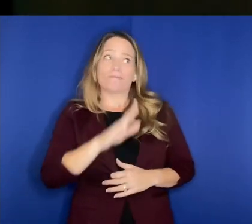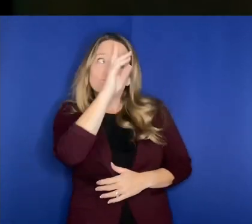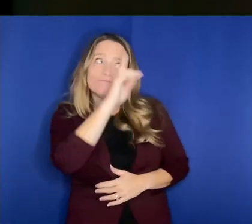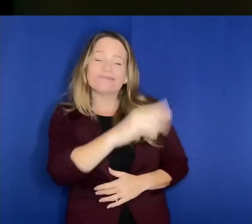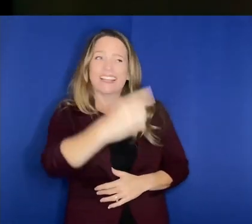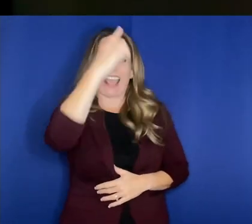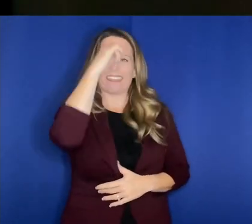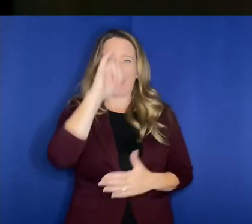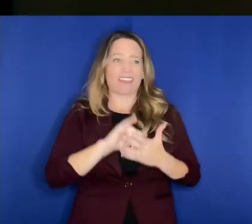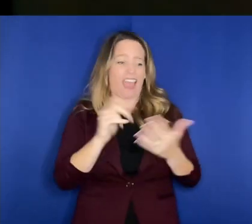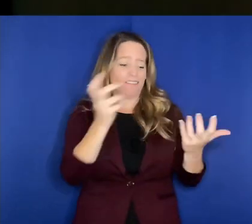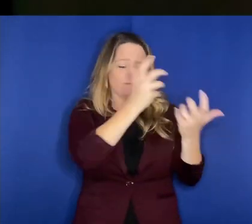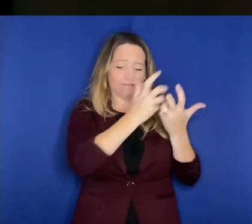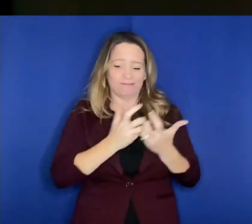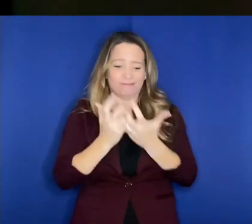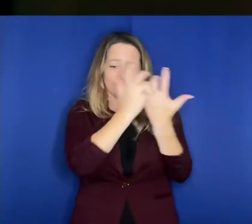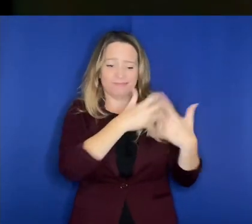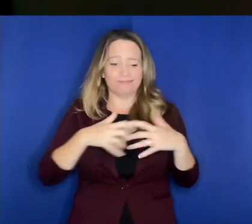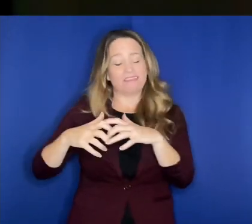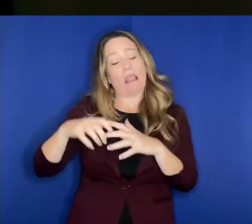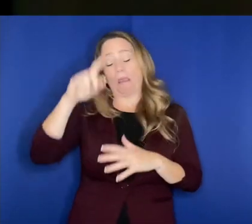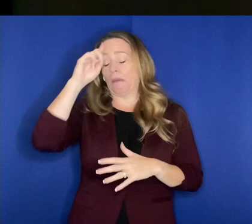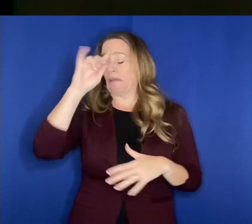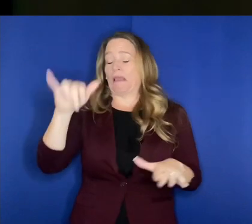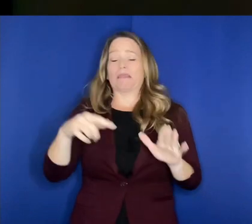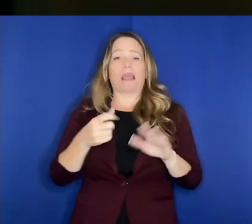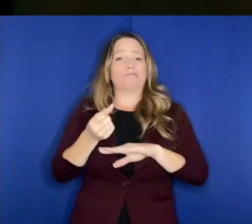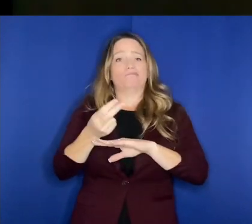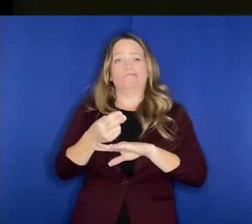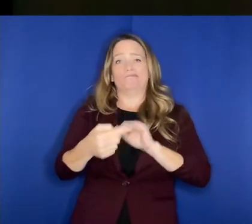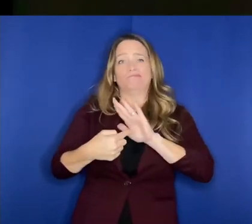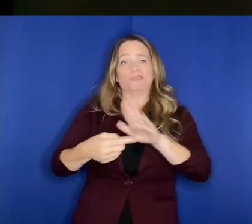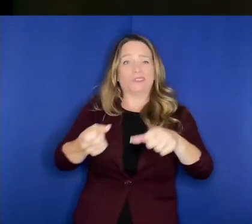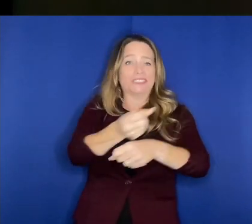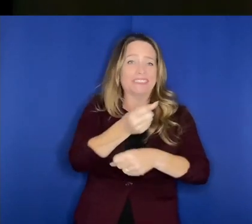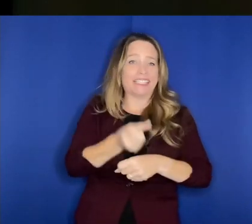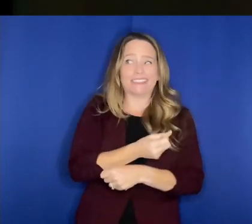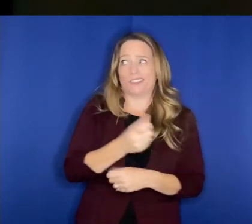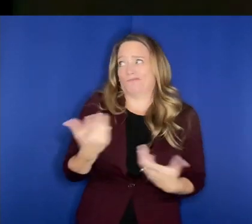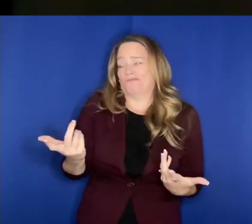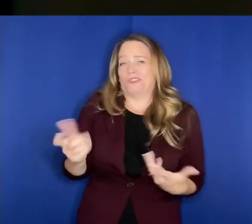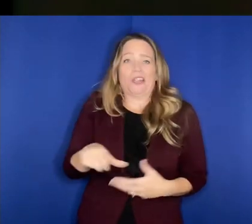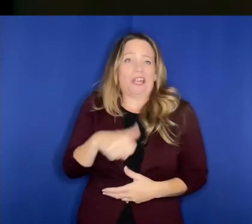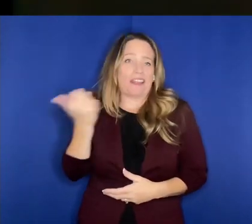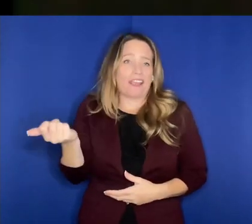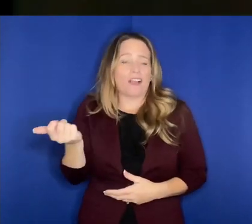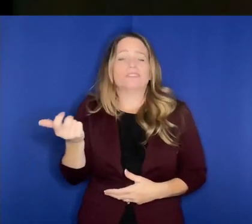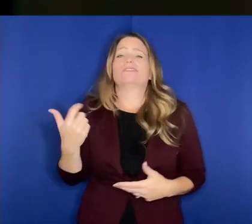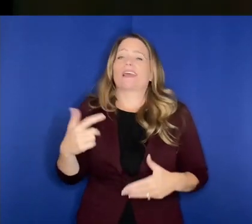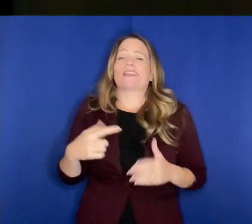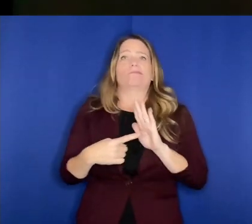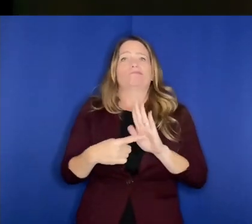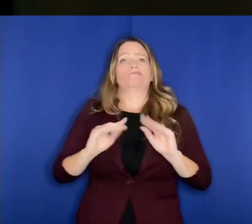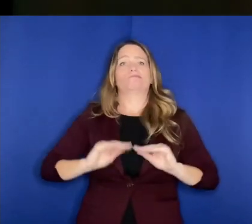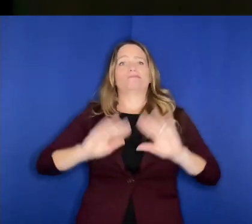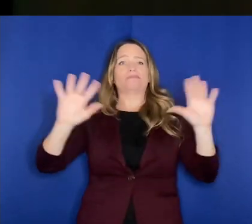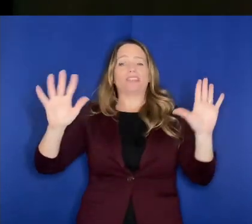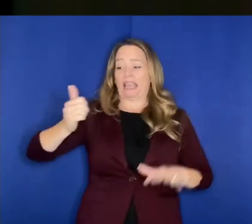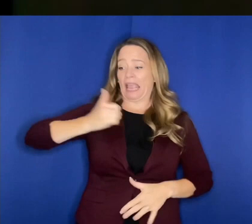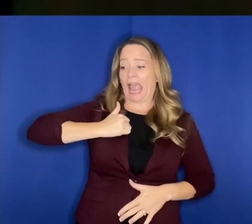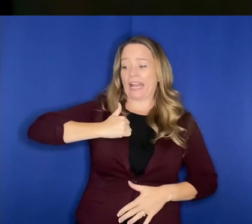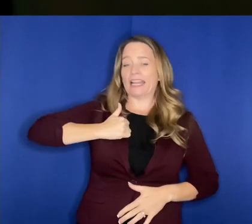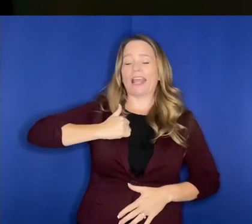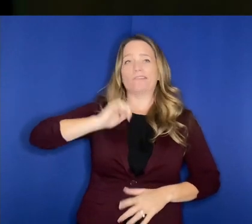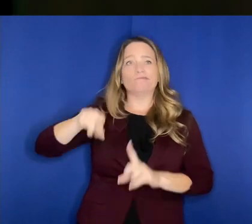And I think, Your Royal Highness, that that says it better than perhaps statistics or anything else. What Canada is